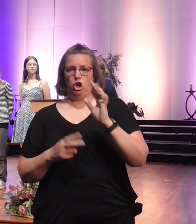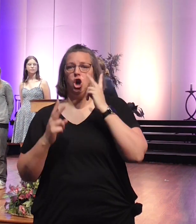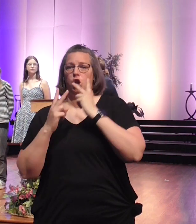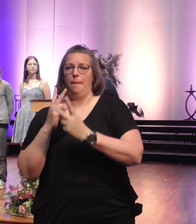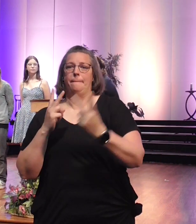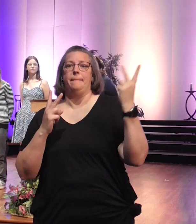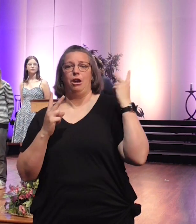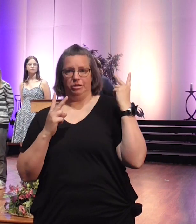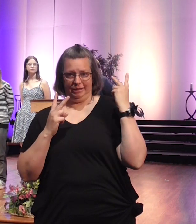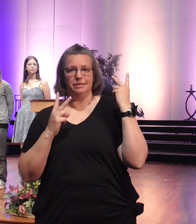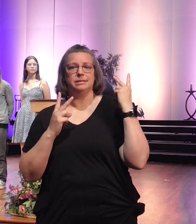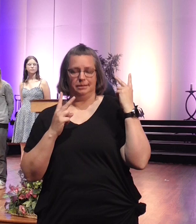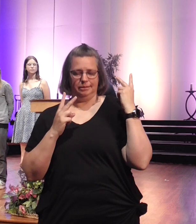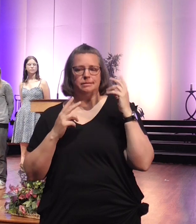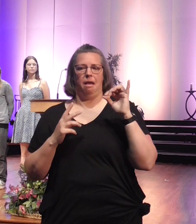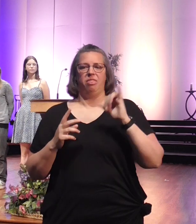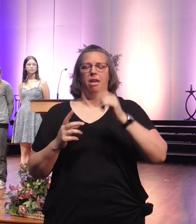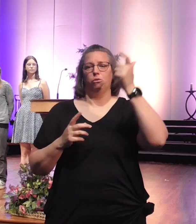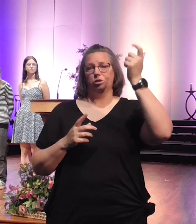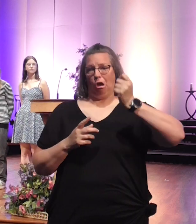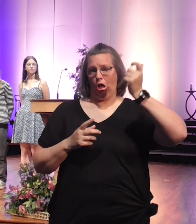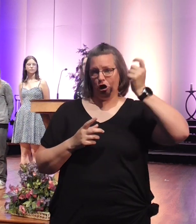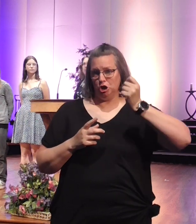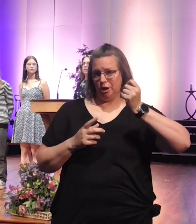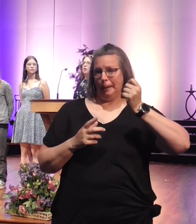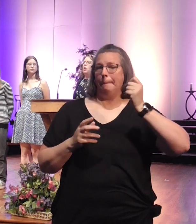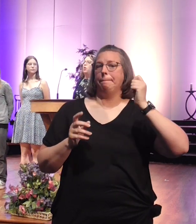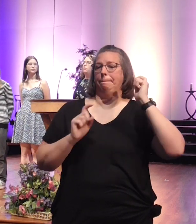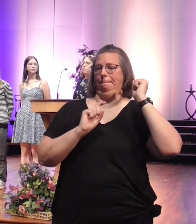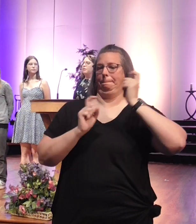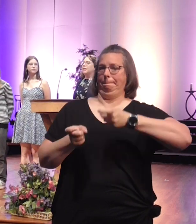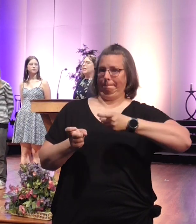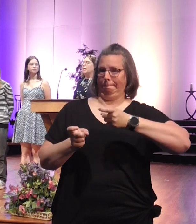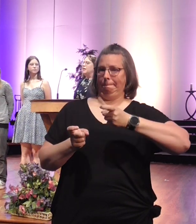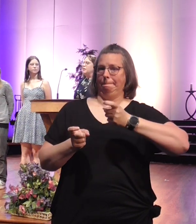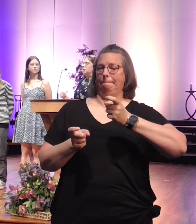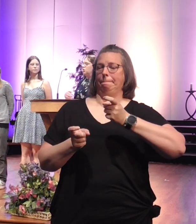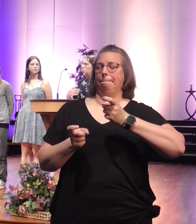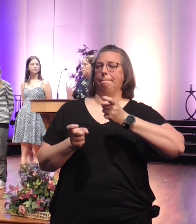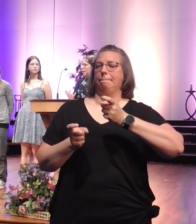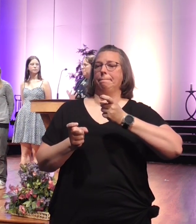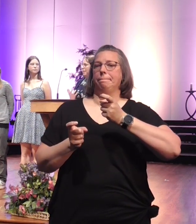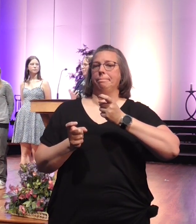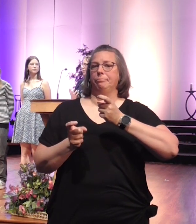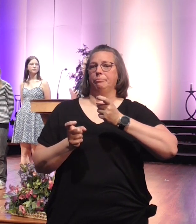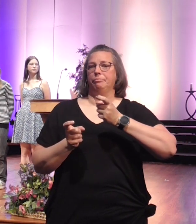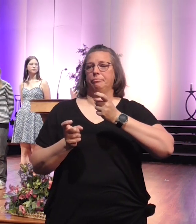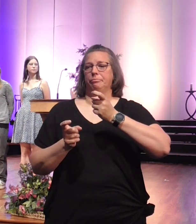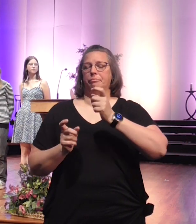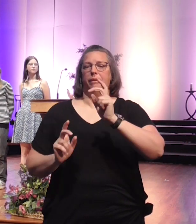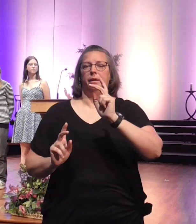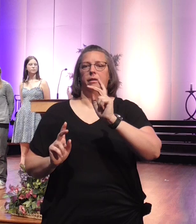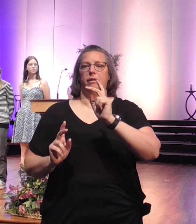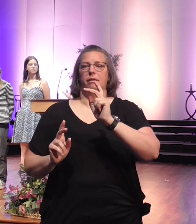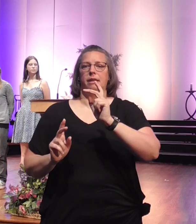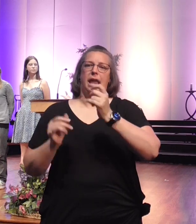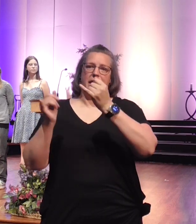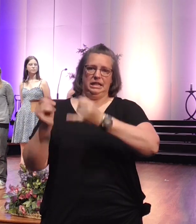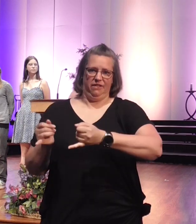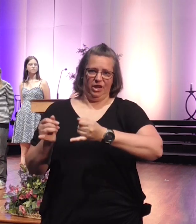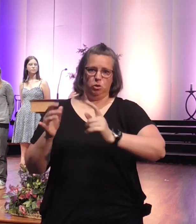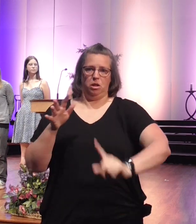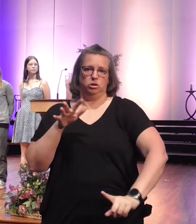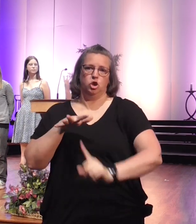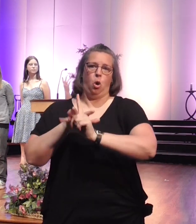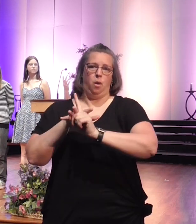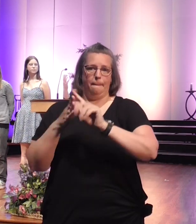Memoria. And this scholarship is given to individuals who have really shown up in our community and shared